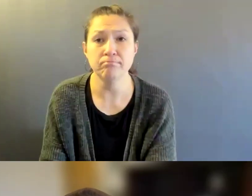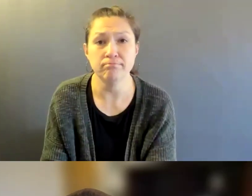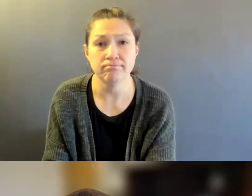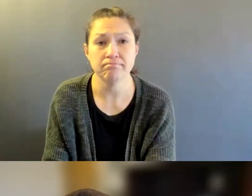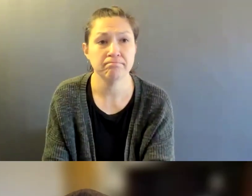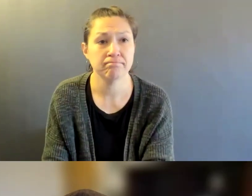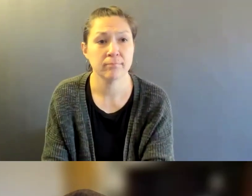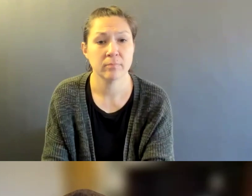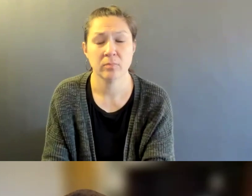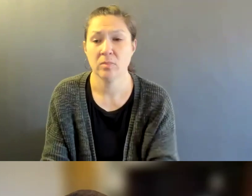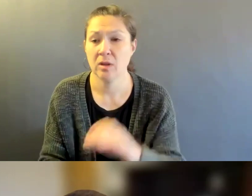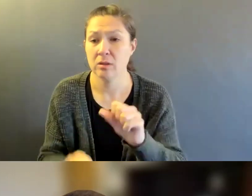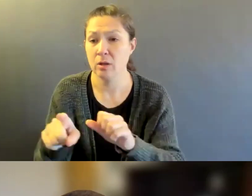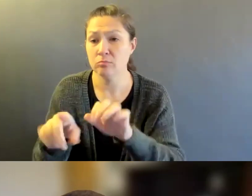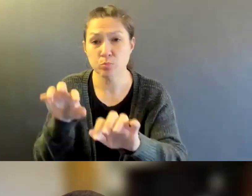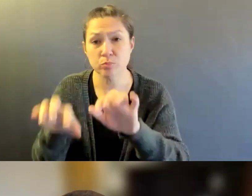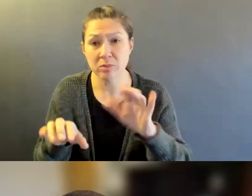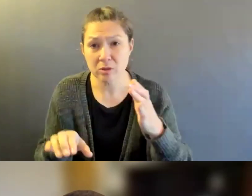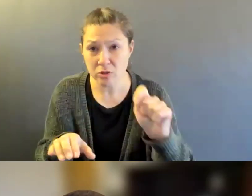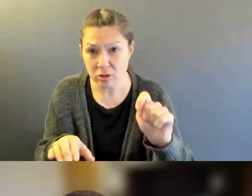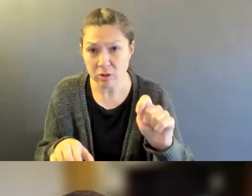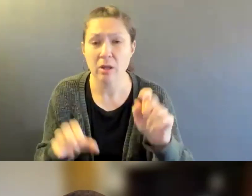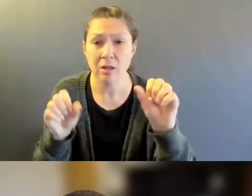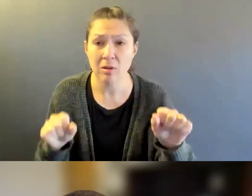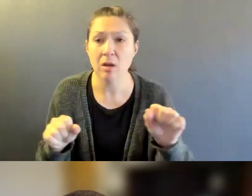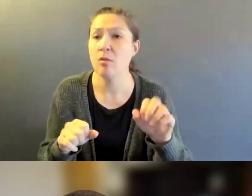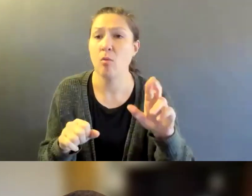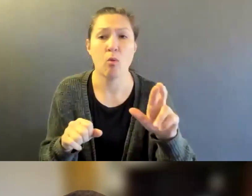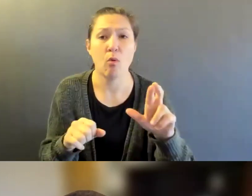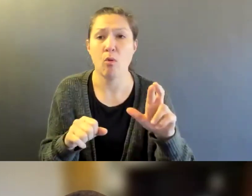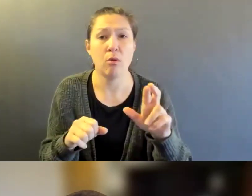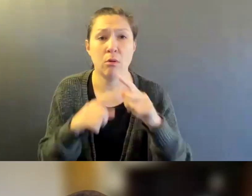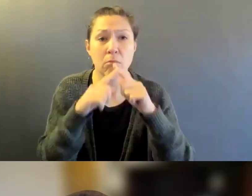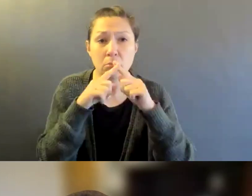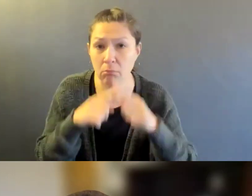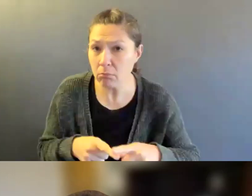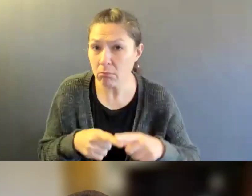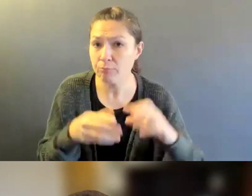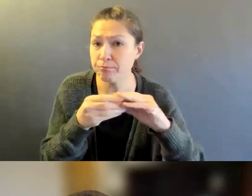You can either drop it in the chat or go ahead and ask your question.